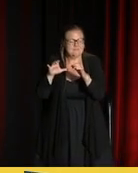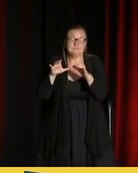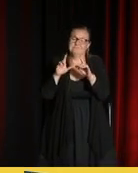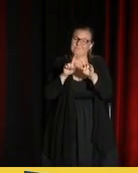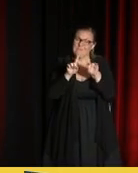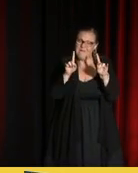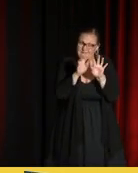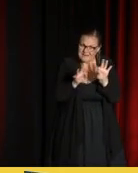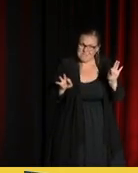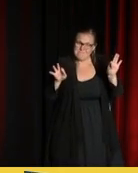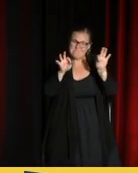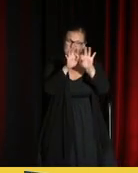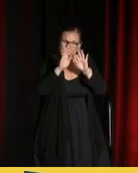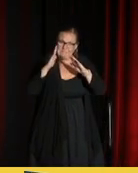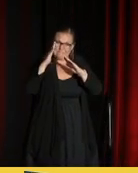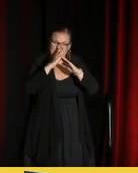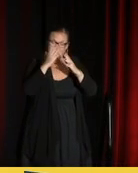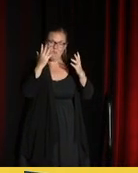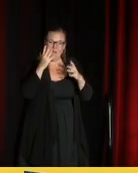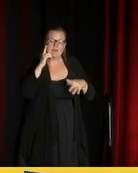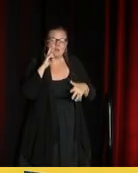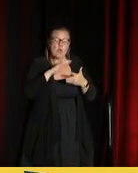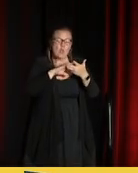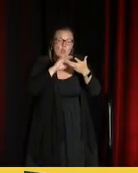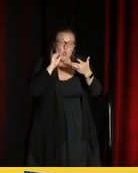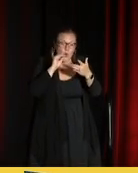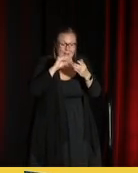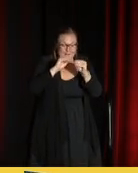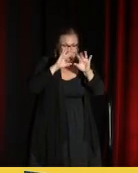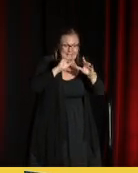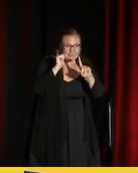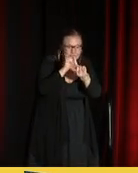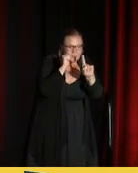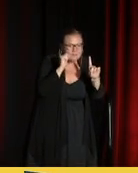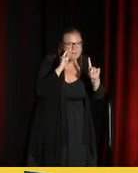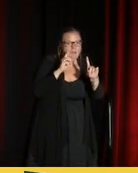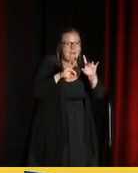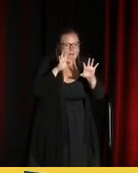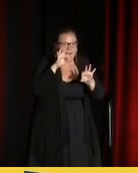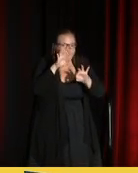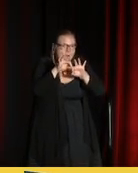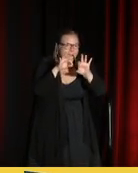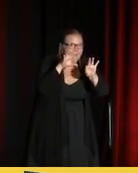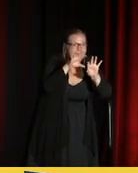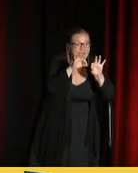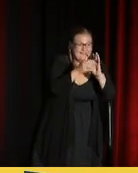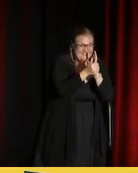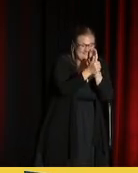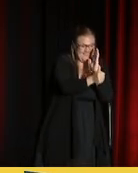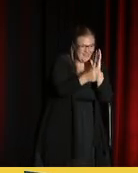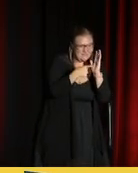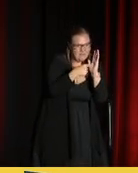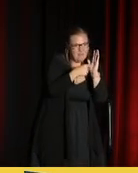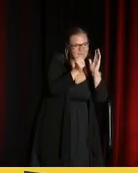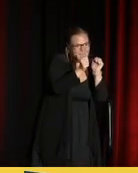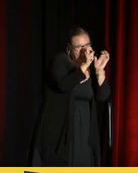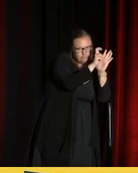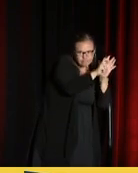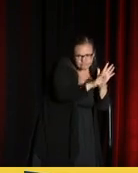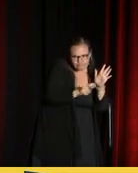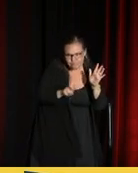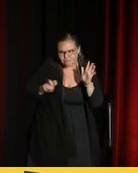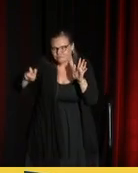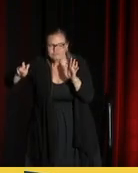importantly, by learning these simple little magic tricks, the skills they learn can be transferred into